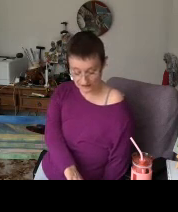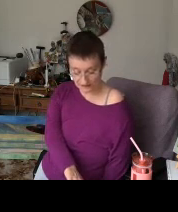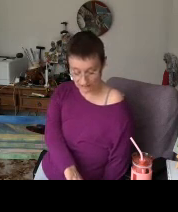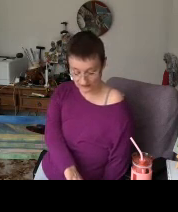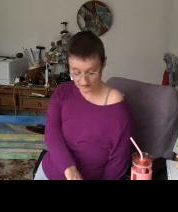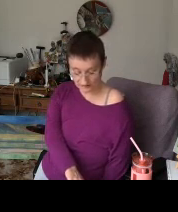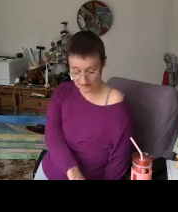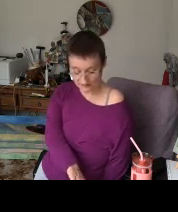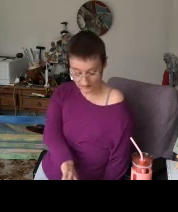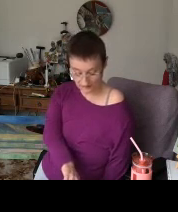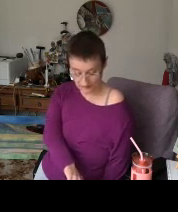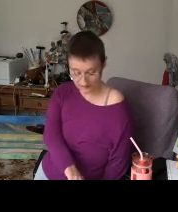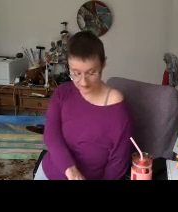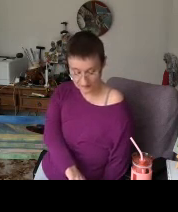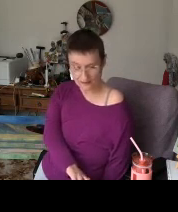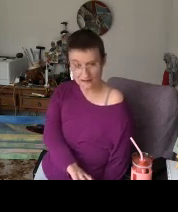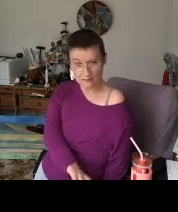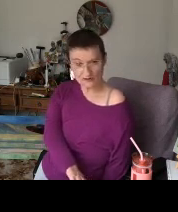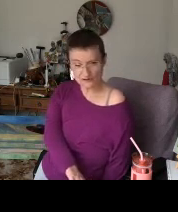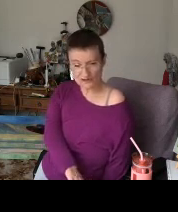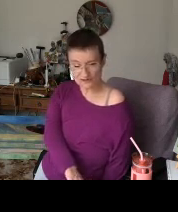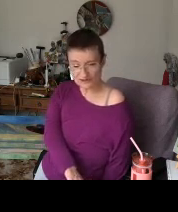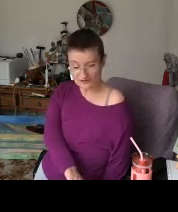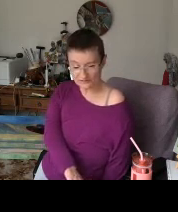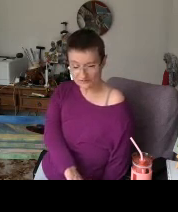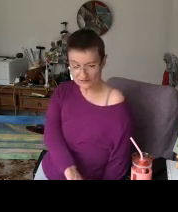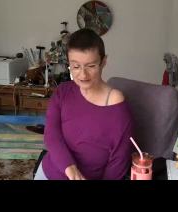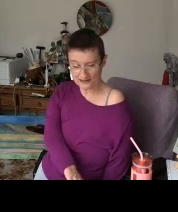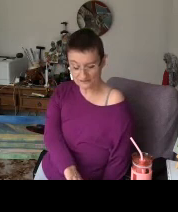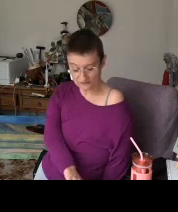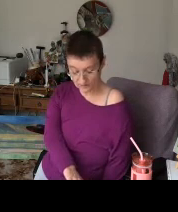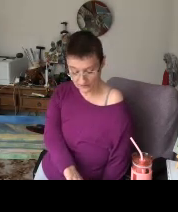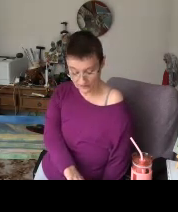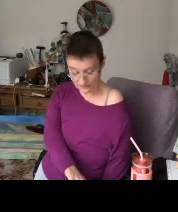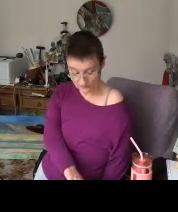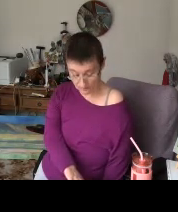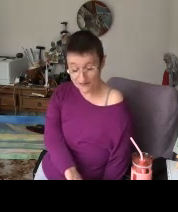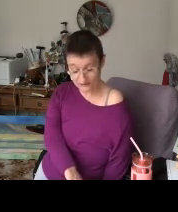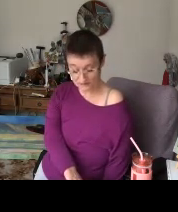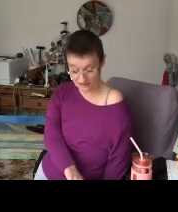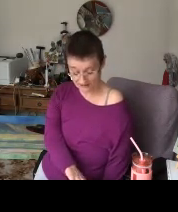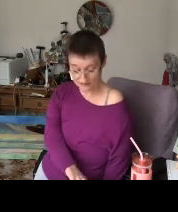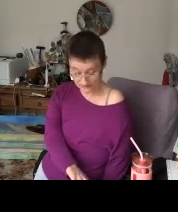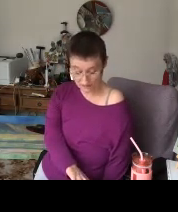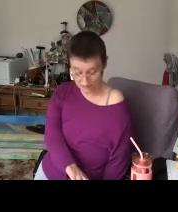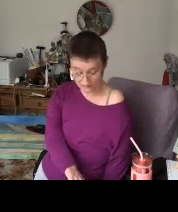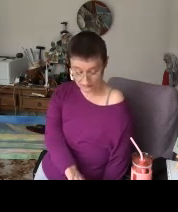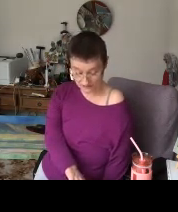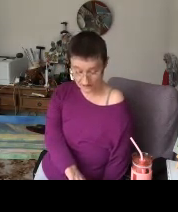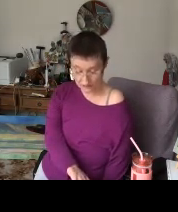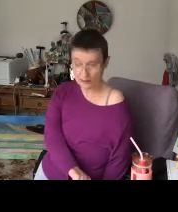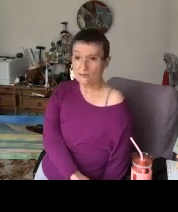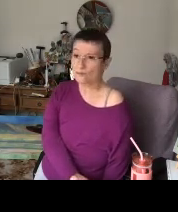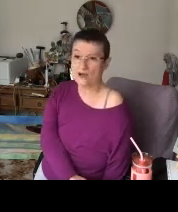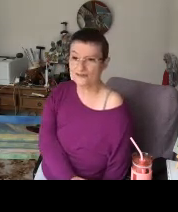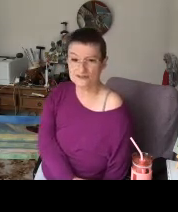quite considerably around the country. But strangely enough, the galleries the mainstream galleries often